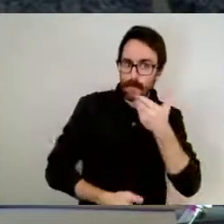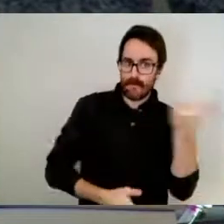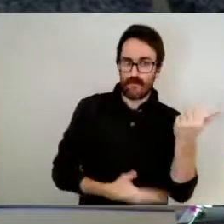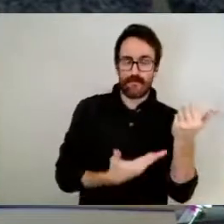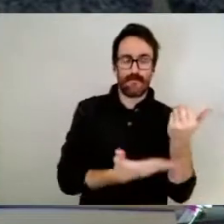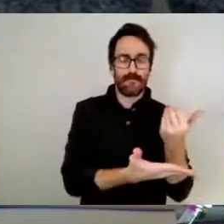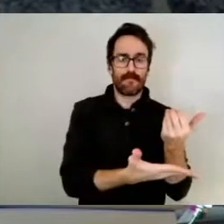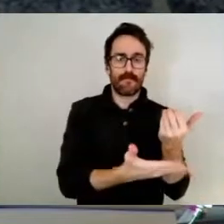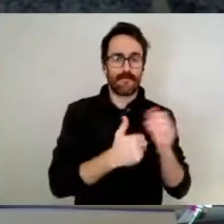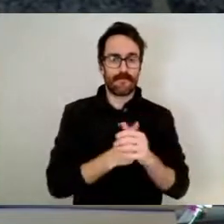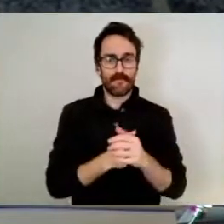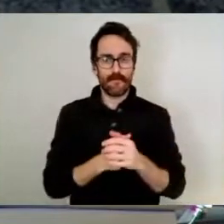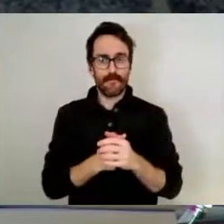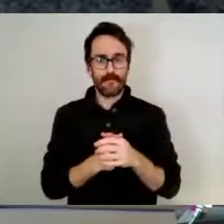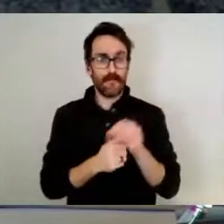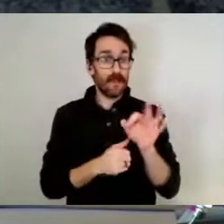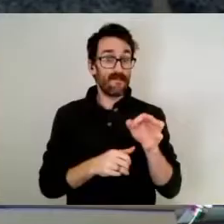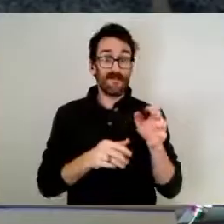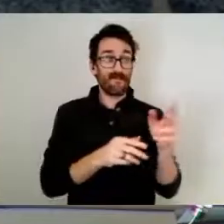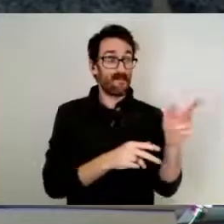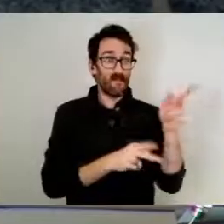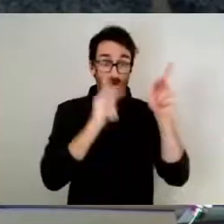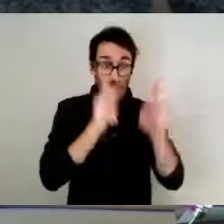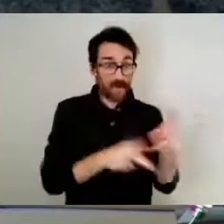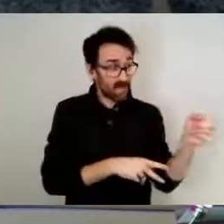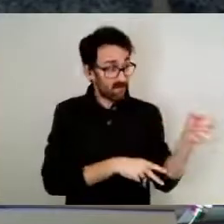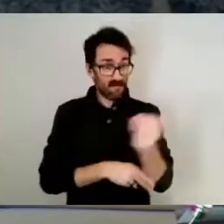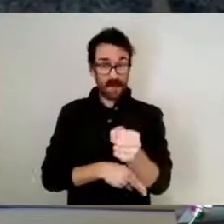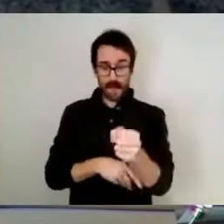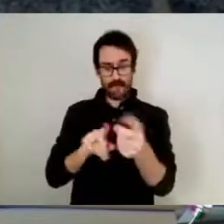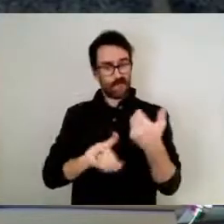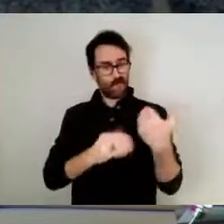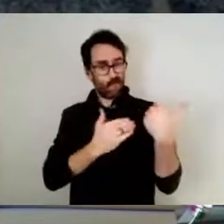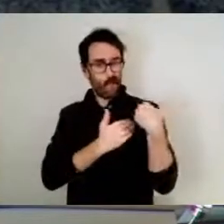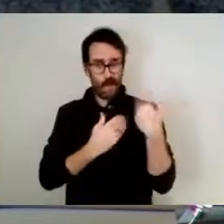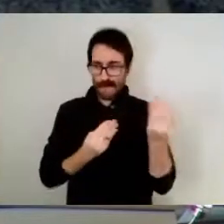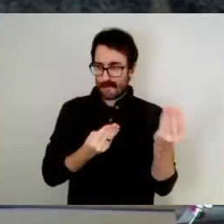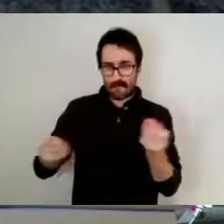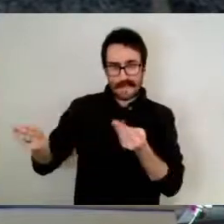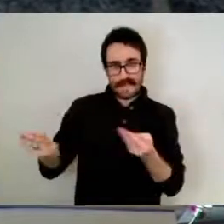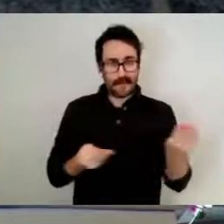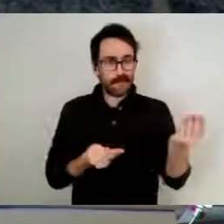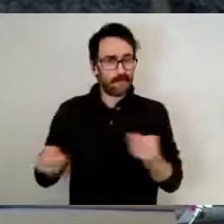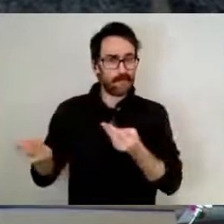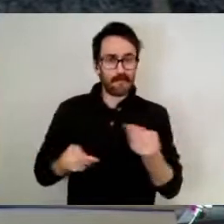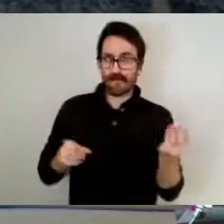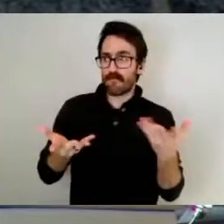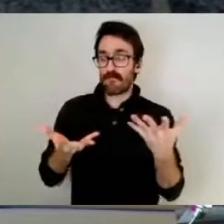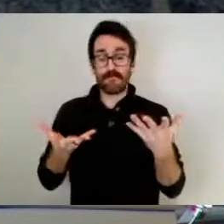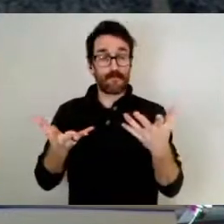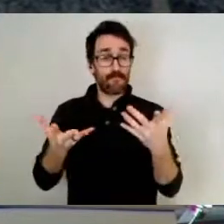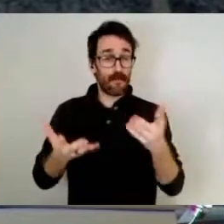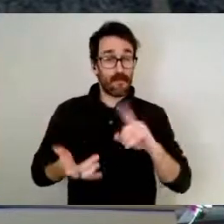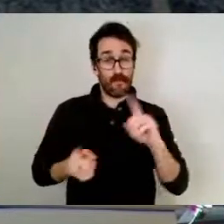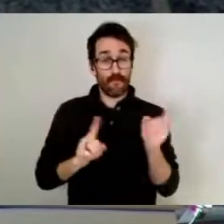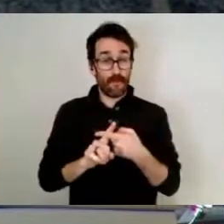option. They didn't say yes, they didn't say no, but I thought it may help to break the logjam if we could get someone